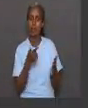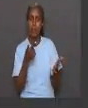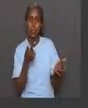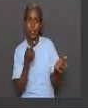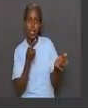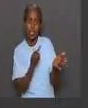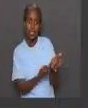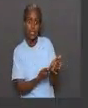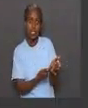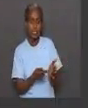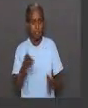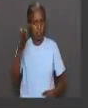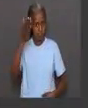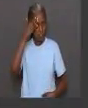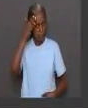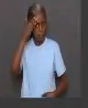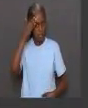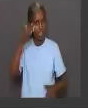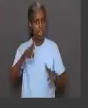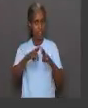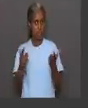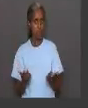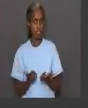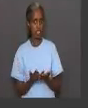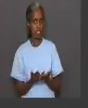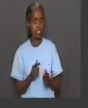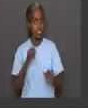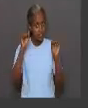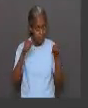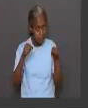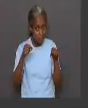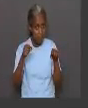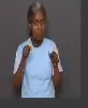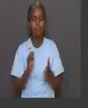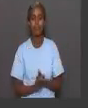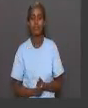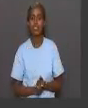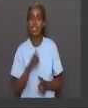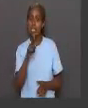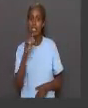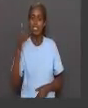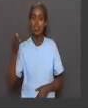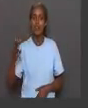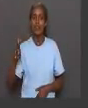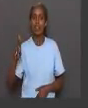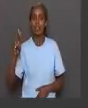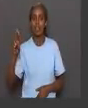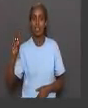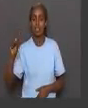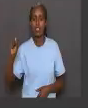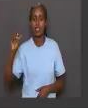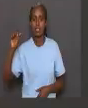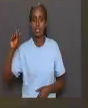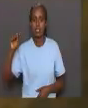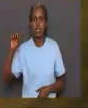This is a familiar looking shape, is it not? It is the frustum of